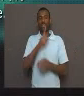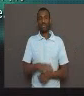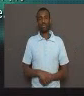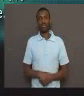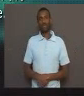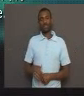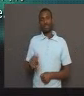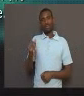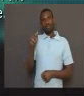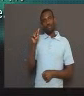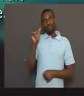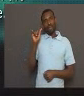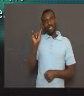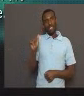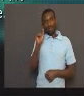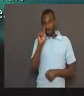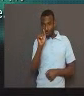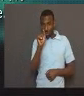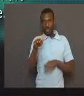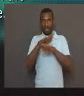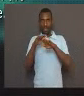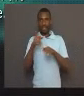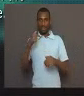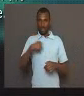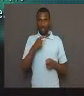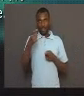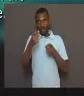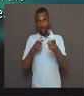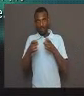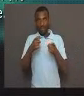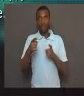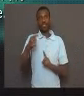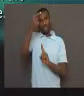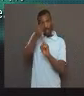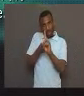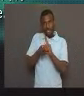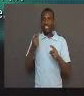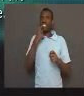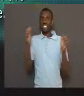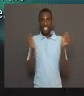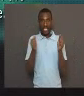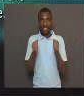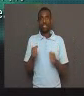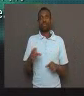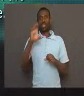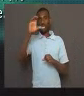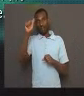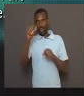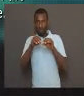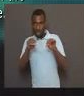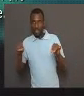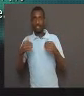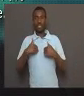At this point, we monitor the temperature of ice in the calorimeter over